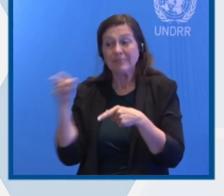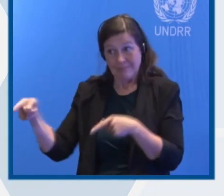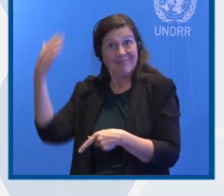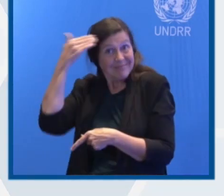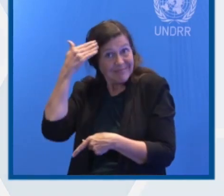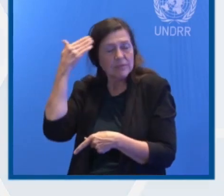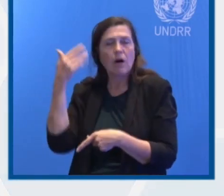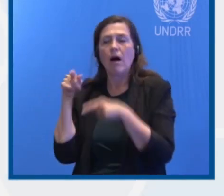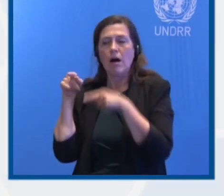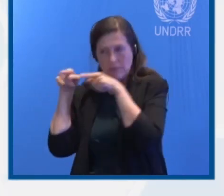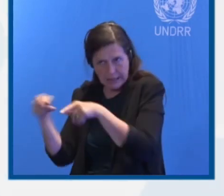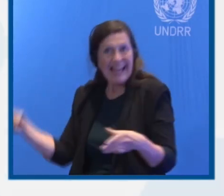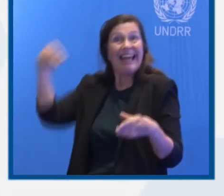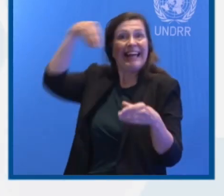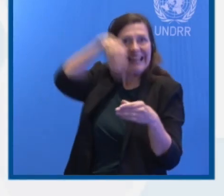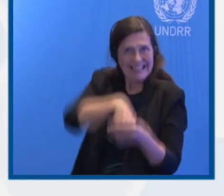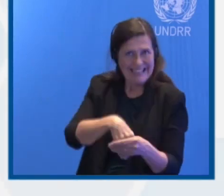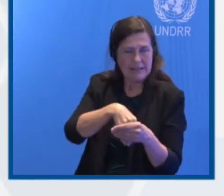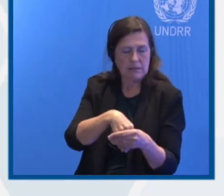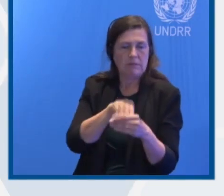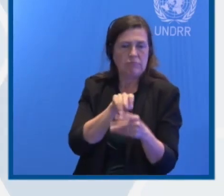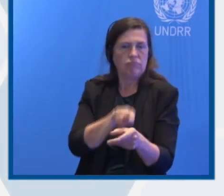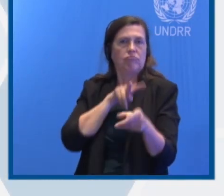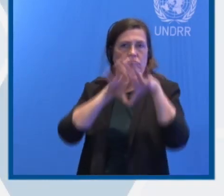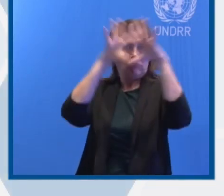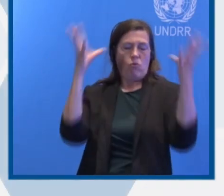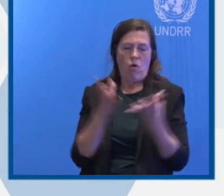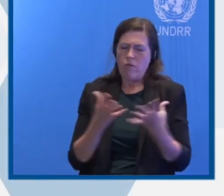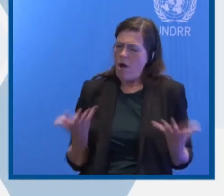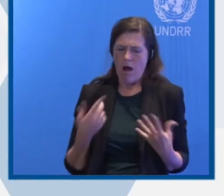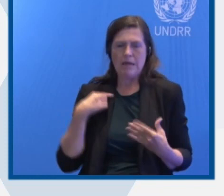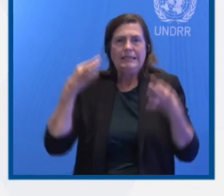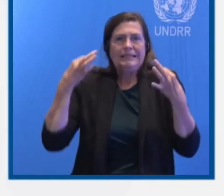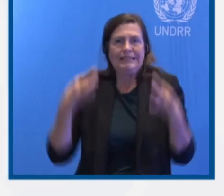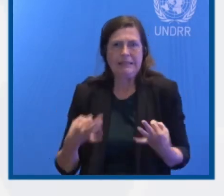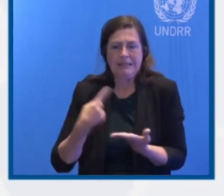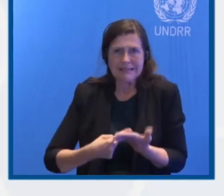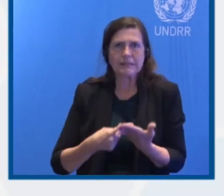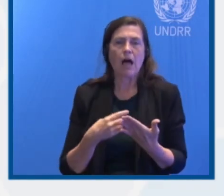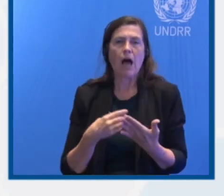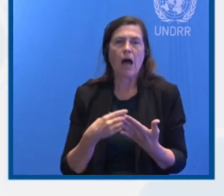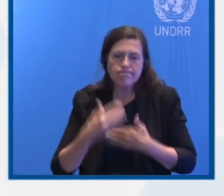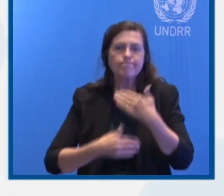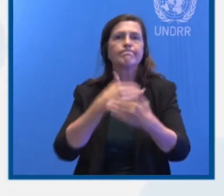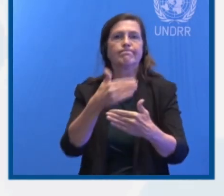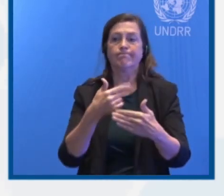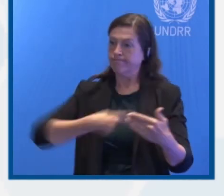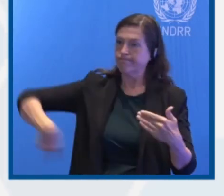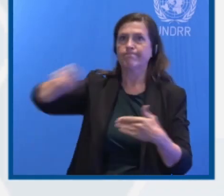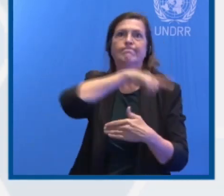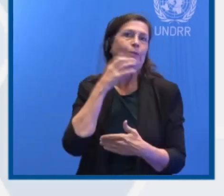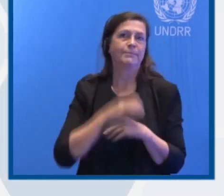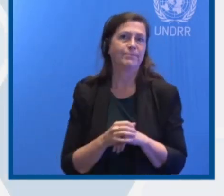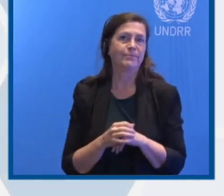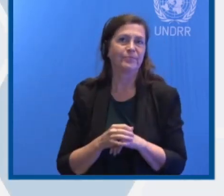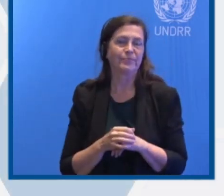to have them be part of the overall decision-making on how to move forward in the country. Additionally, I'd